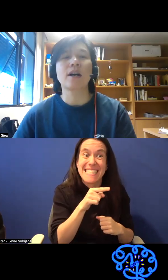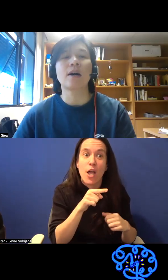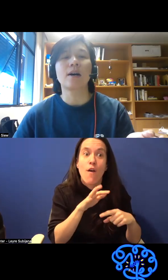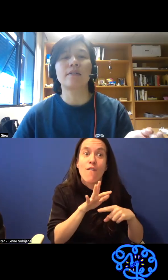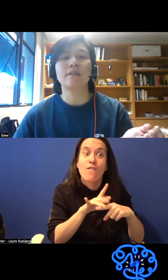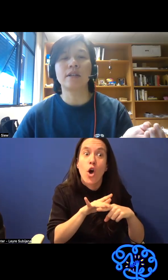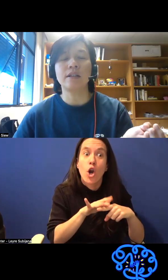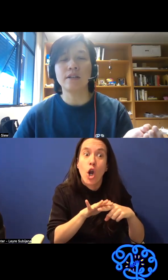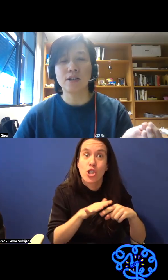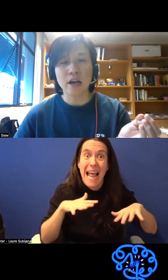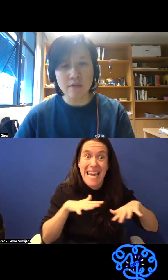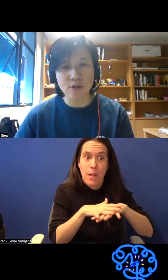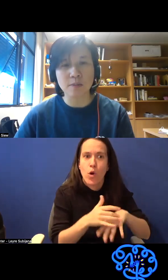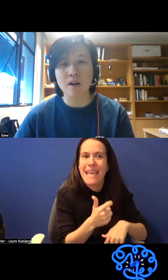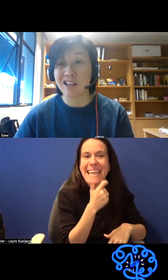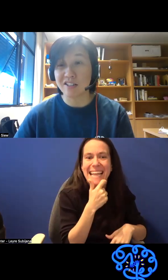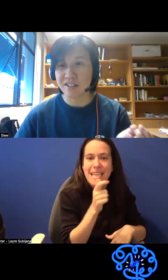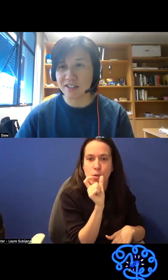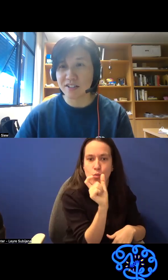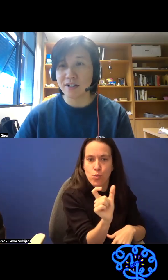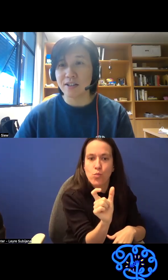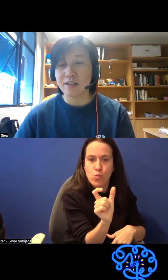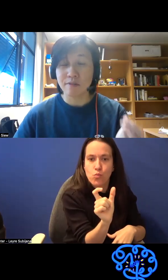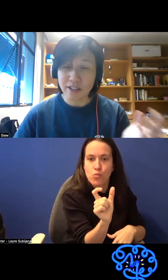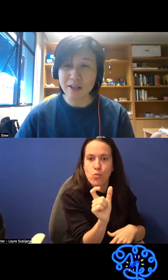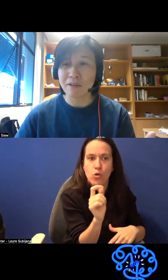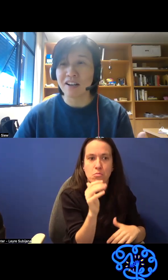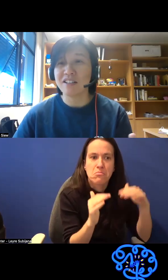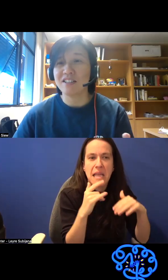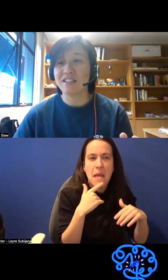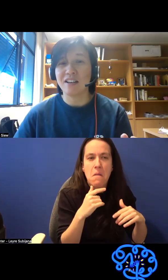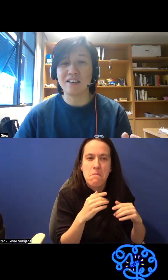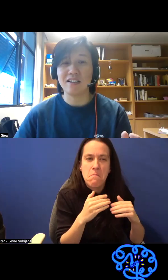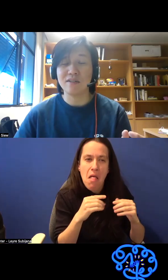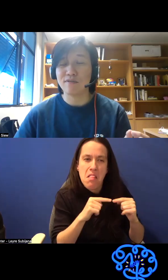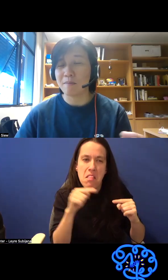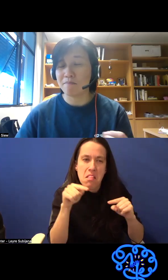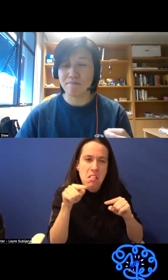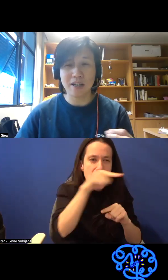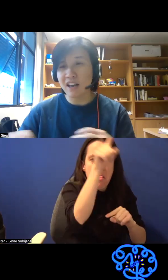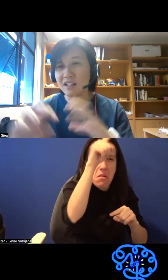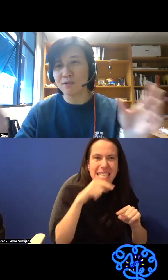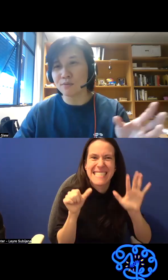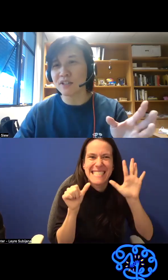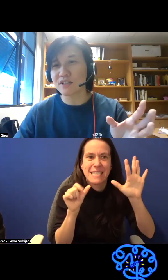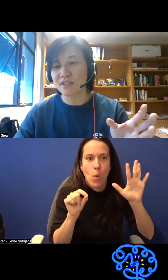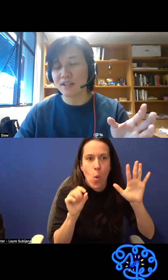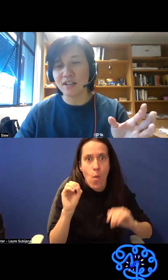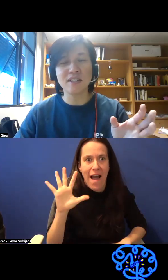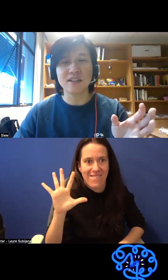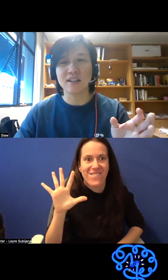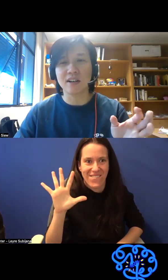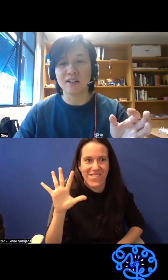words, the average shortest path length is 6. What that implies is that if I pick any two